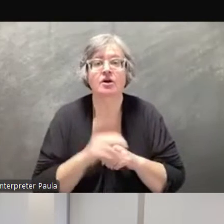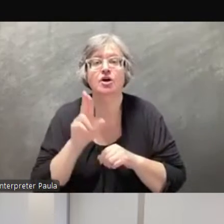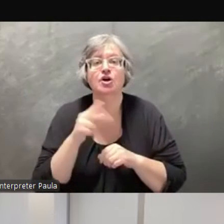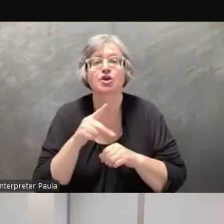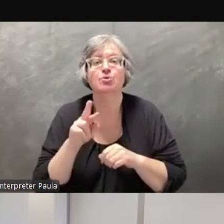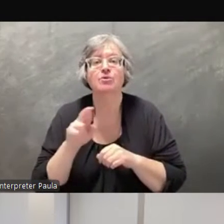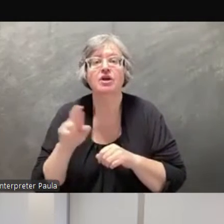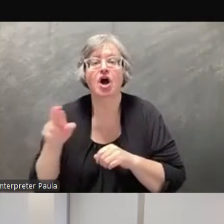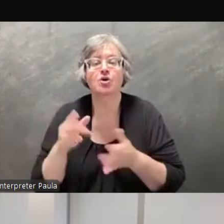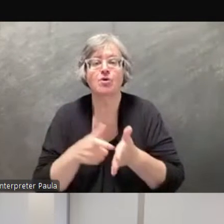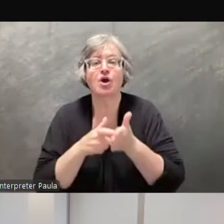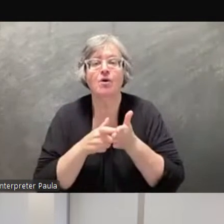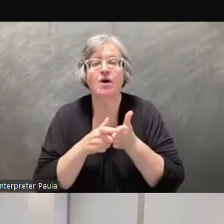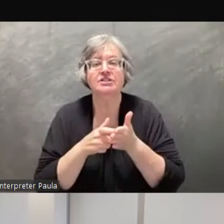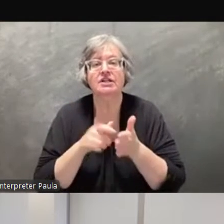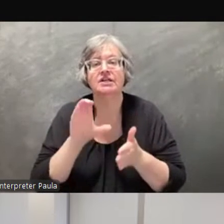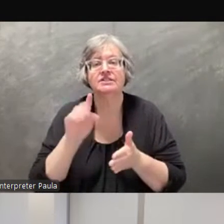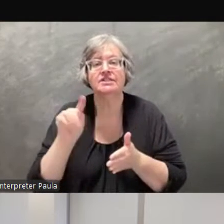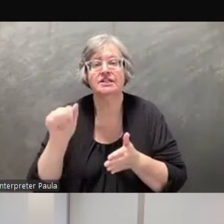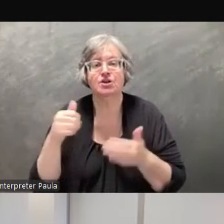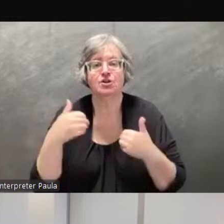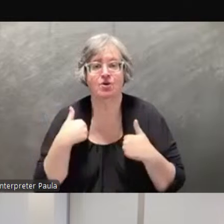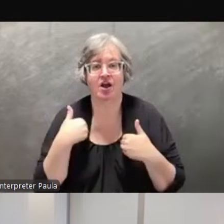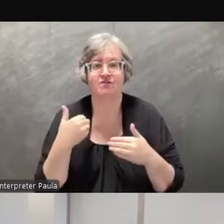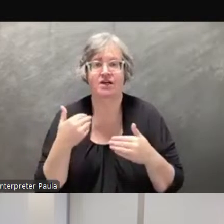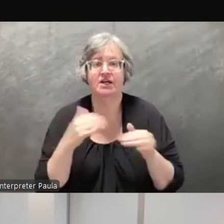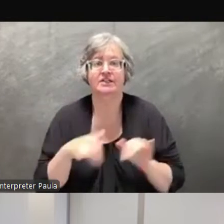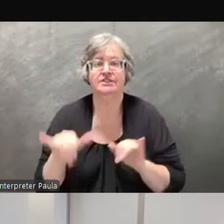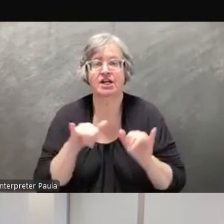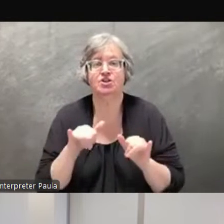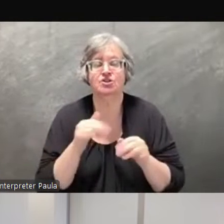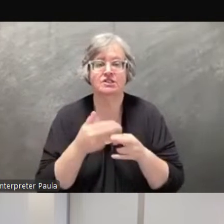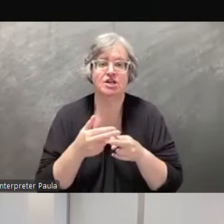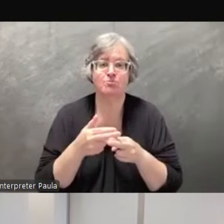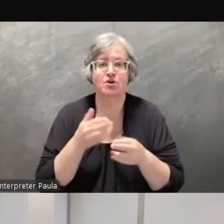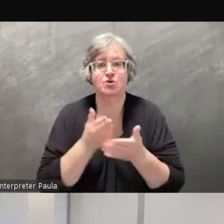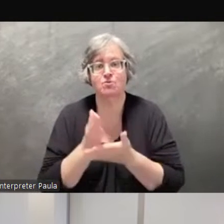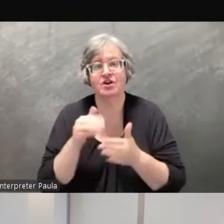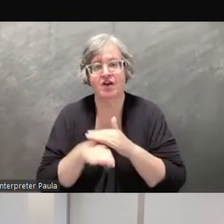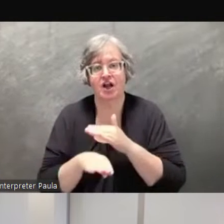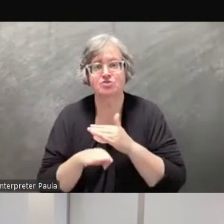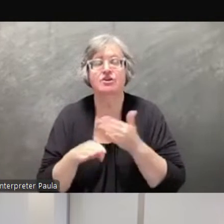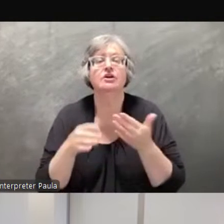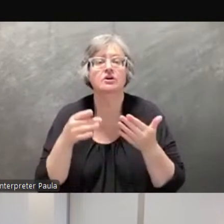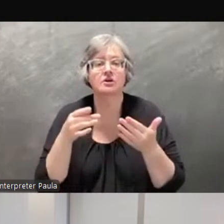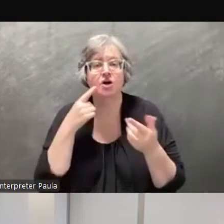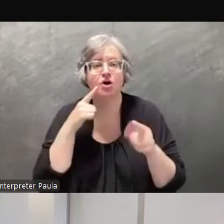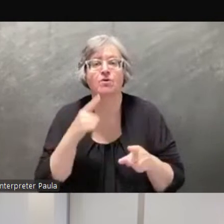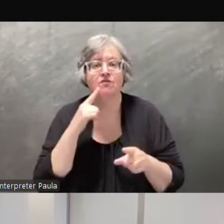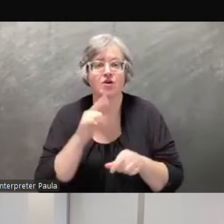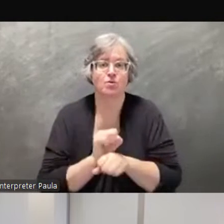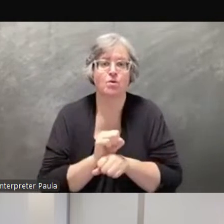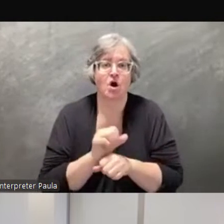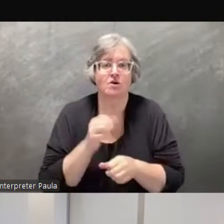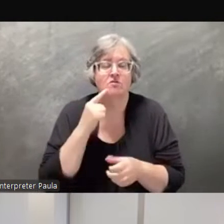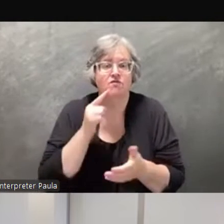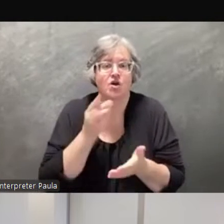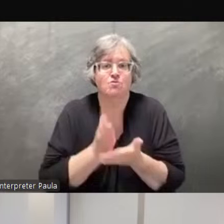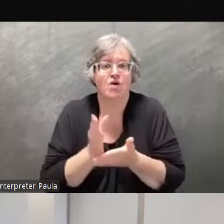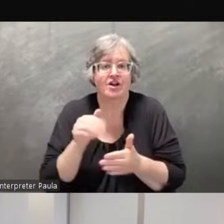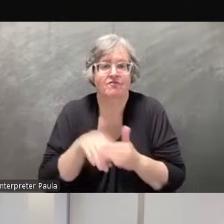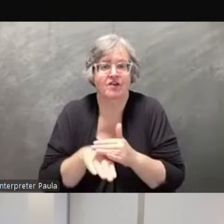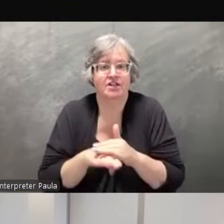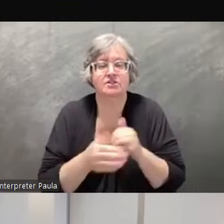UPRR requires CTA to enter into a standard temporary right of entry agreement for the work that may require access and to reimburse UPRR